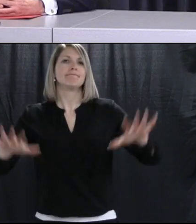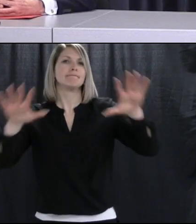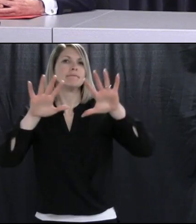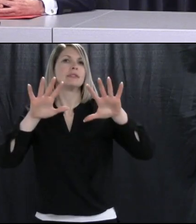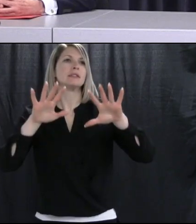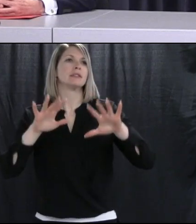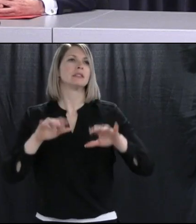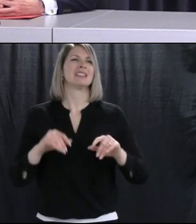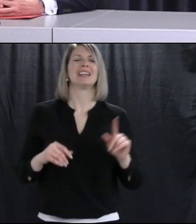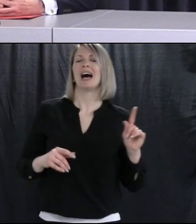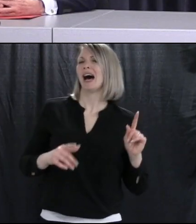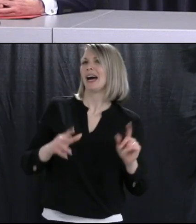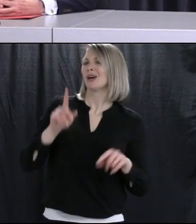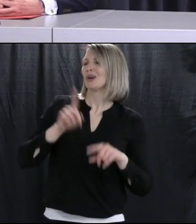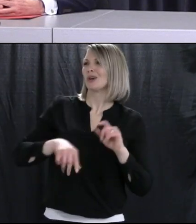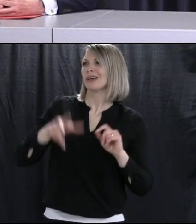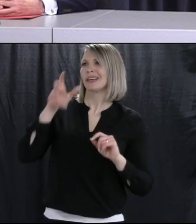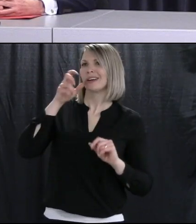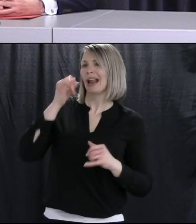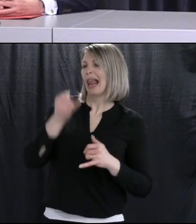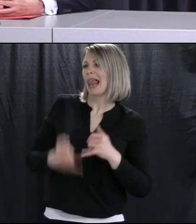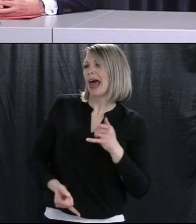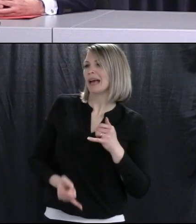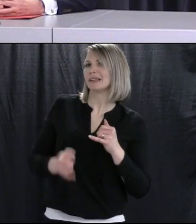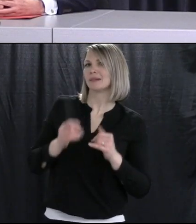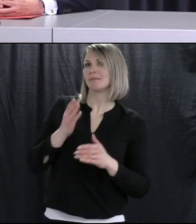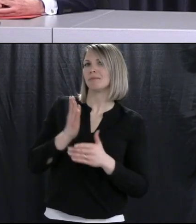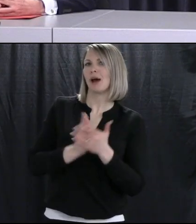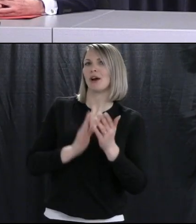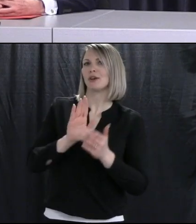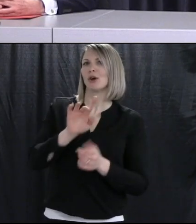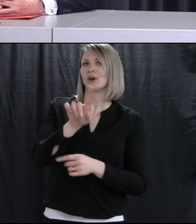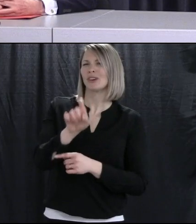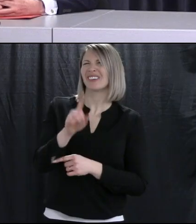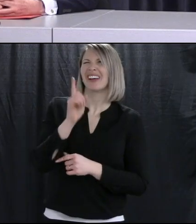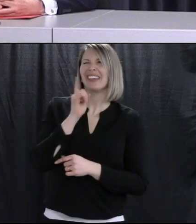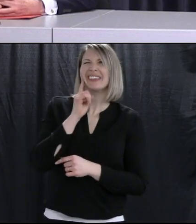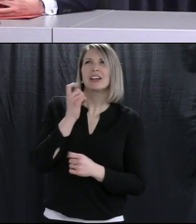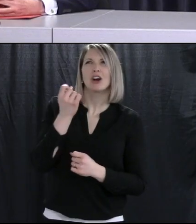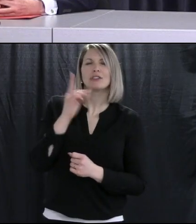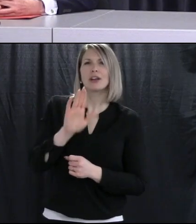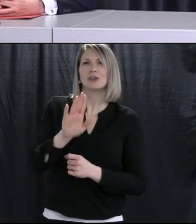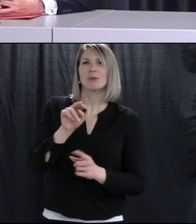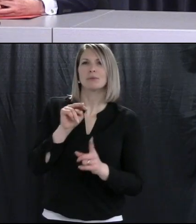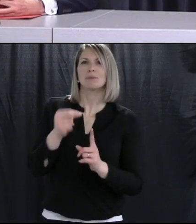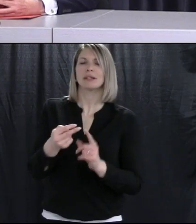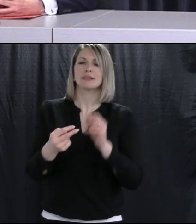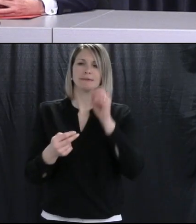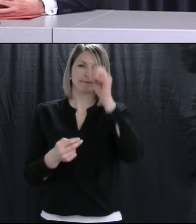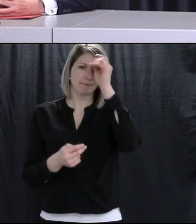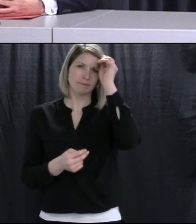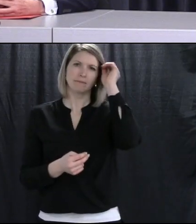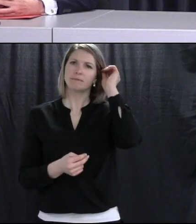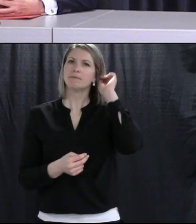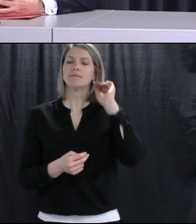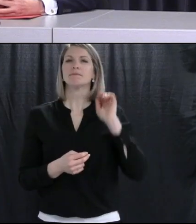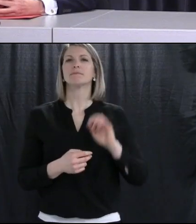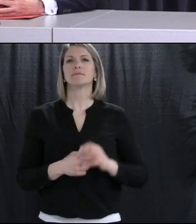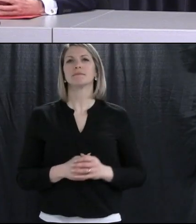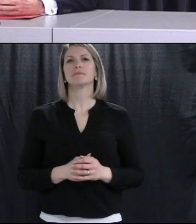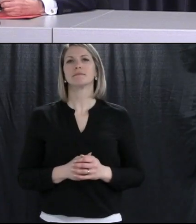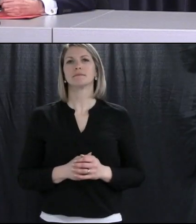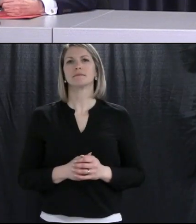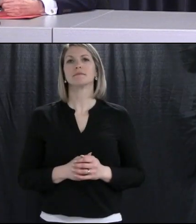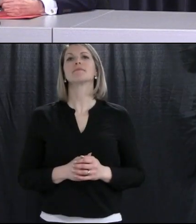I didn't get the last part of your question, but I did get the first part. If I understood you correctly, it was about, you know, the ability to